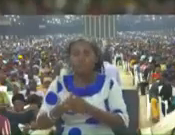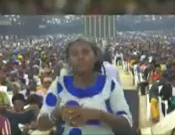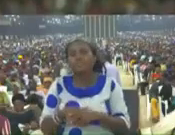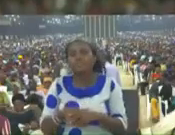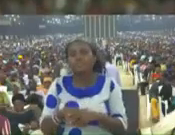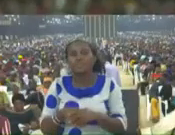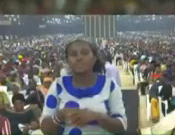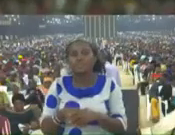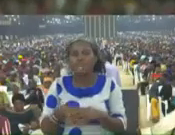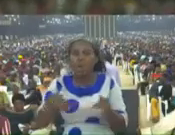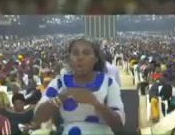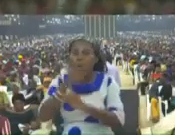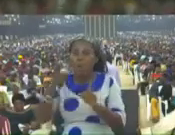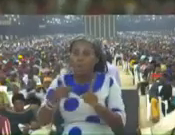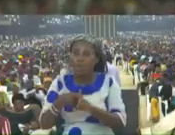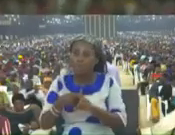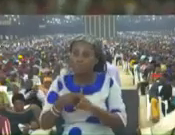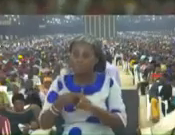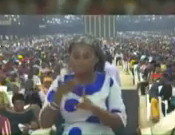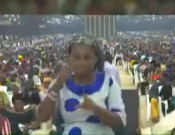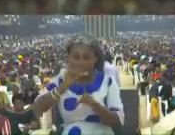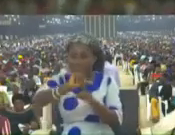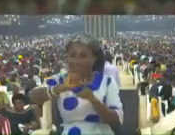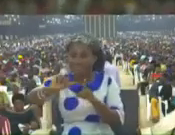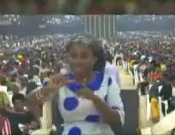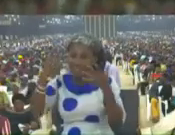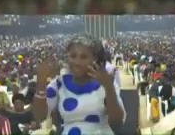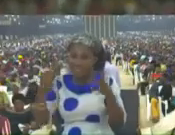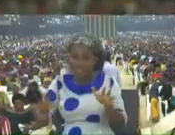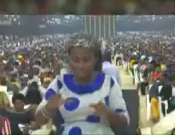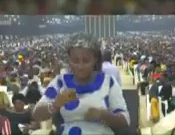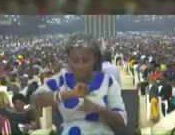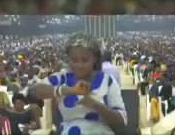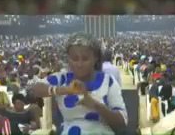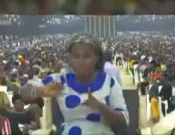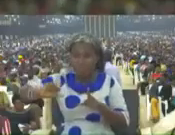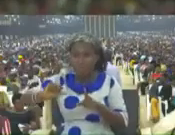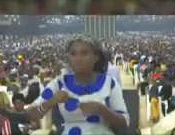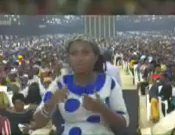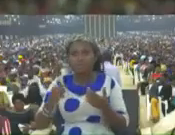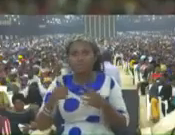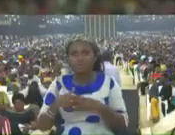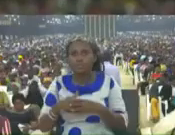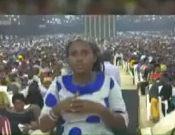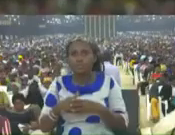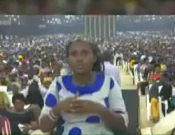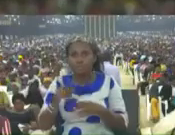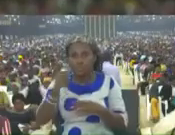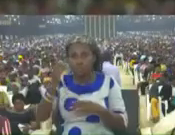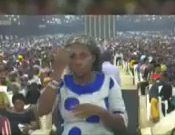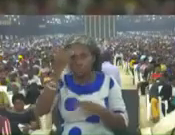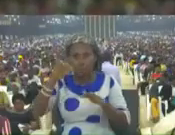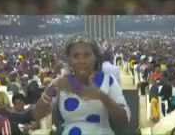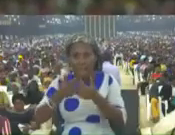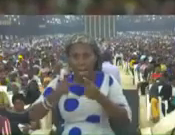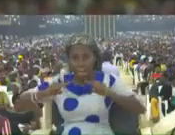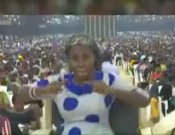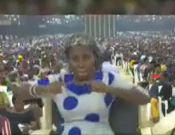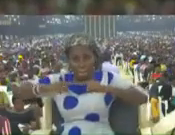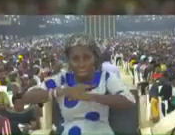And when you circumcise a man, even if you circumcise a child, you know how painful it can